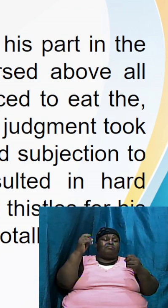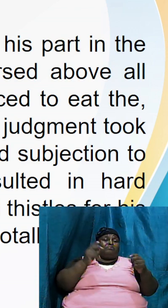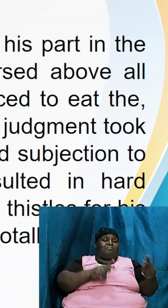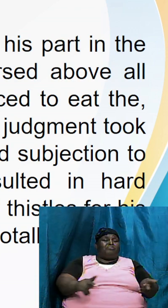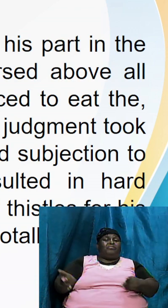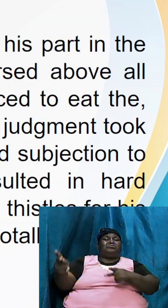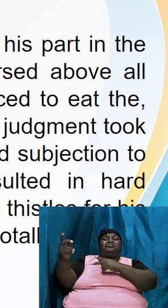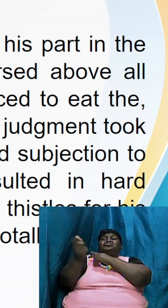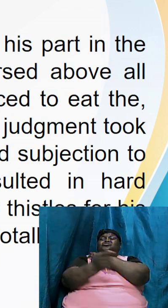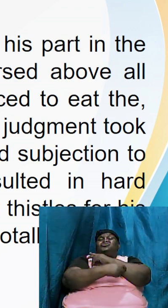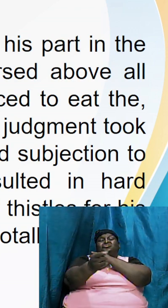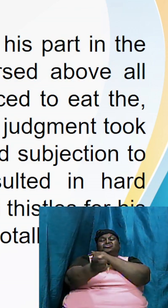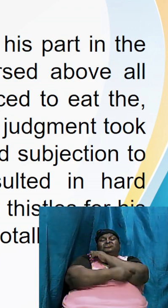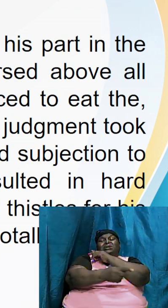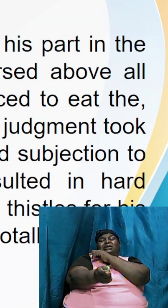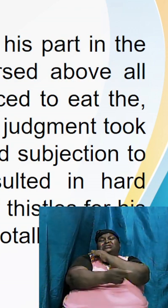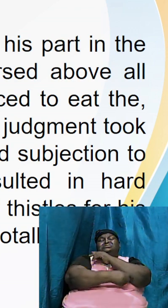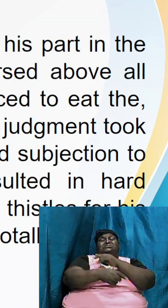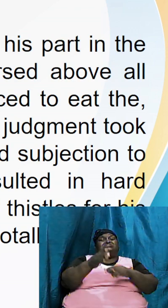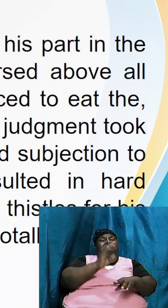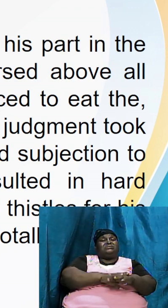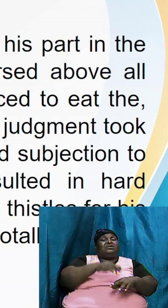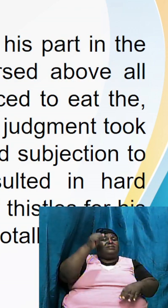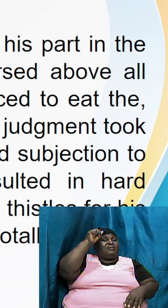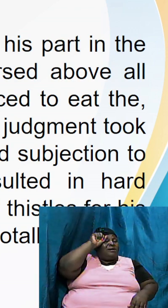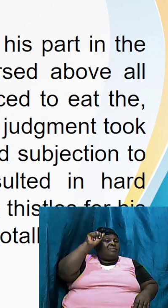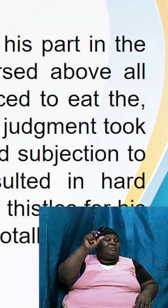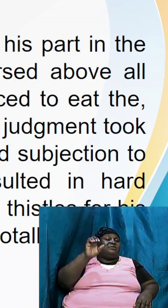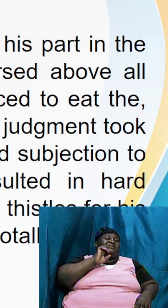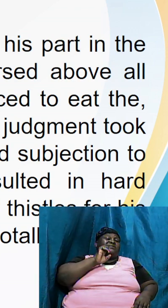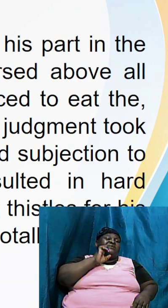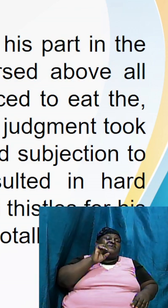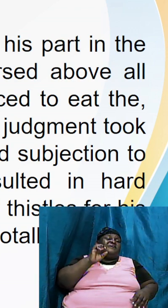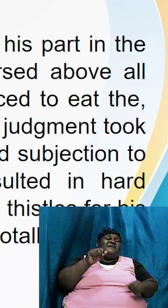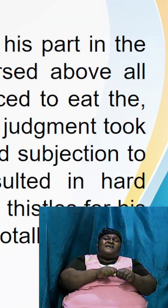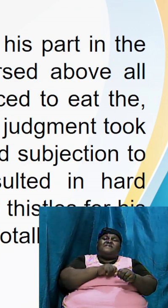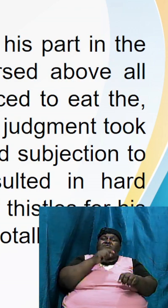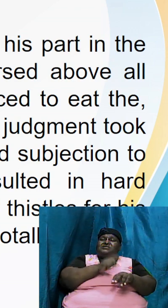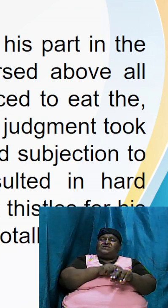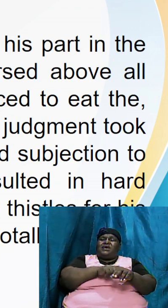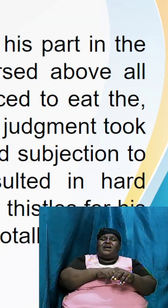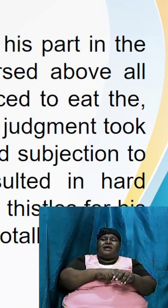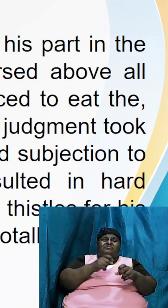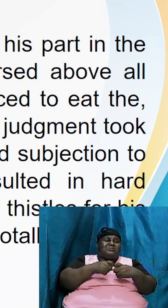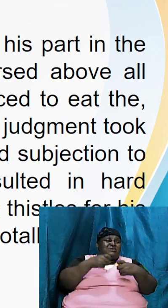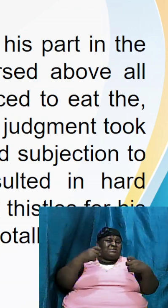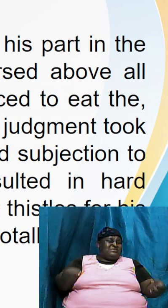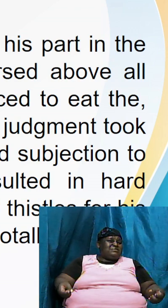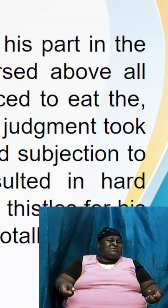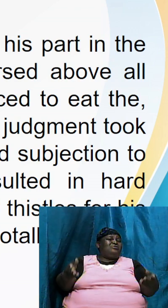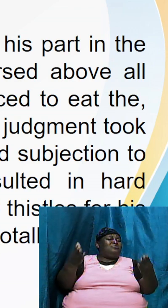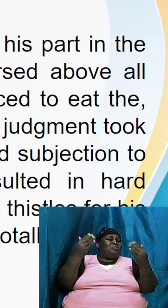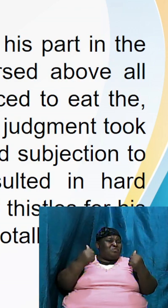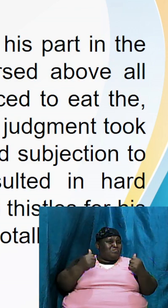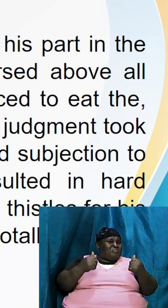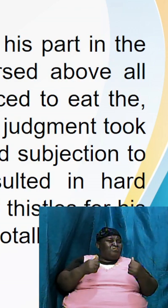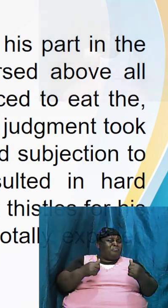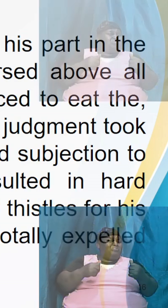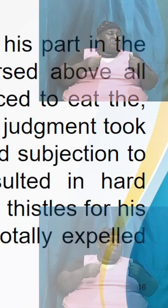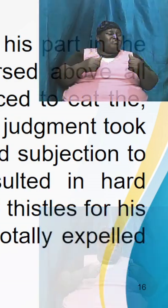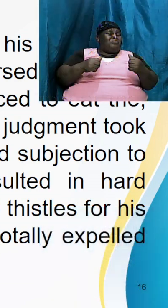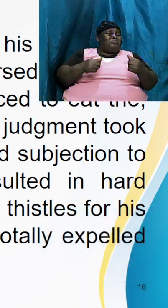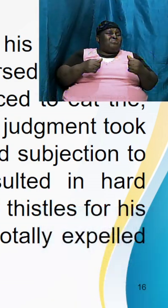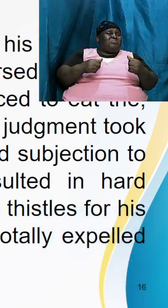them every time that sin rears its head every time that we allow sin to